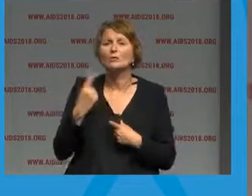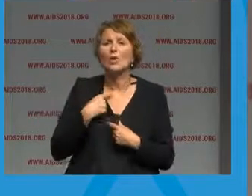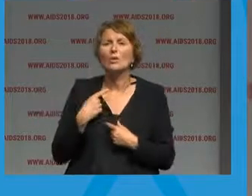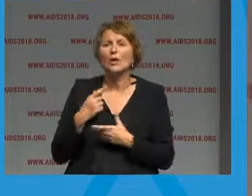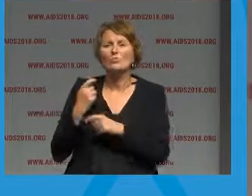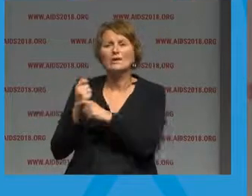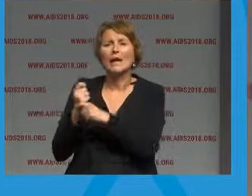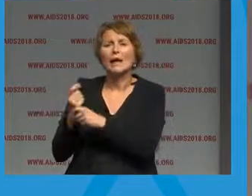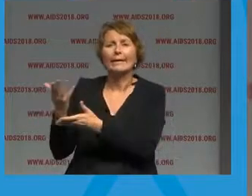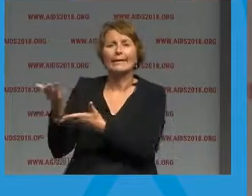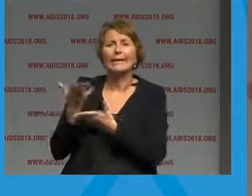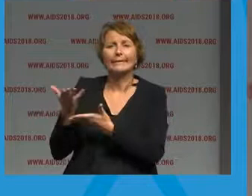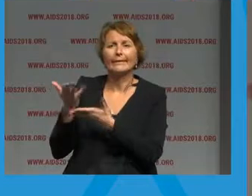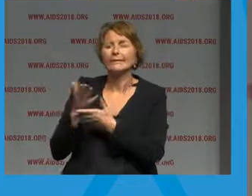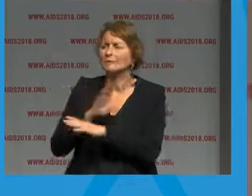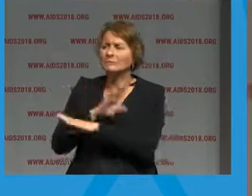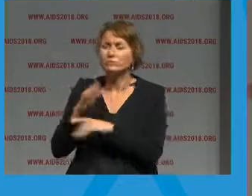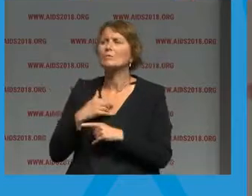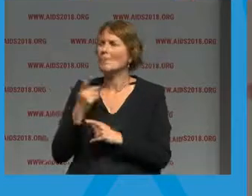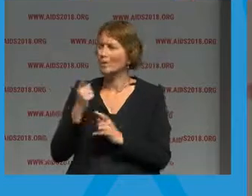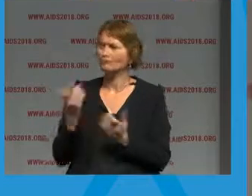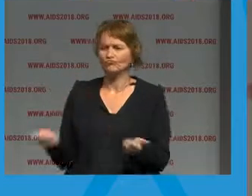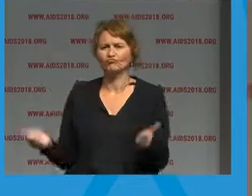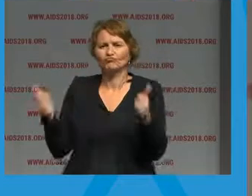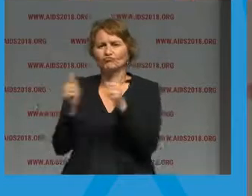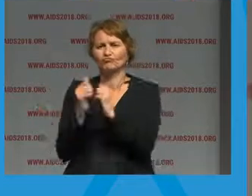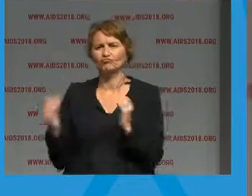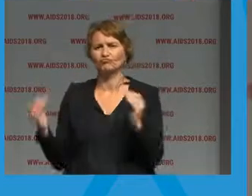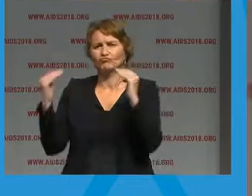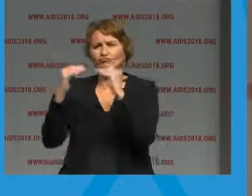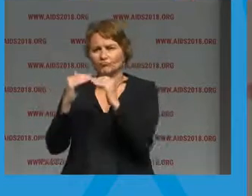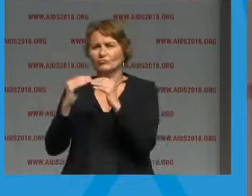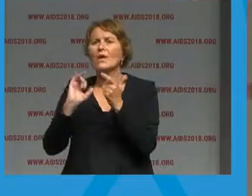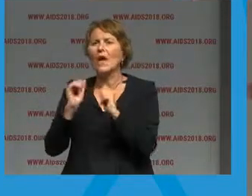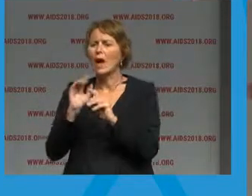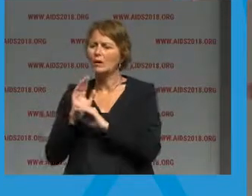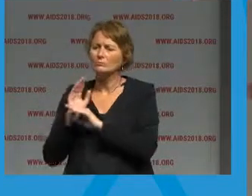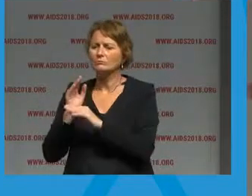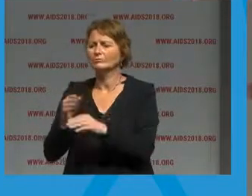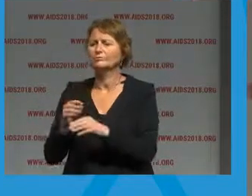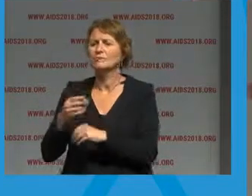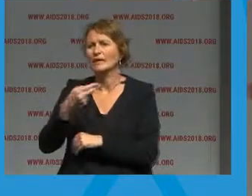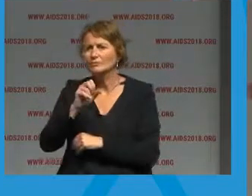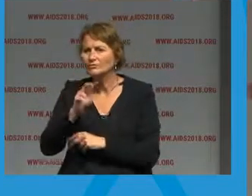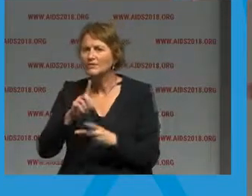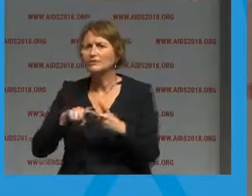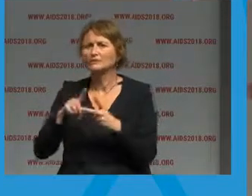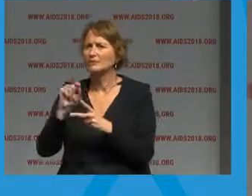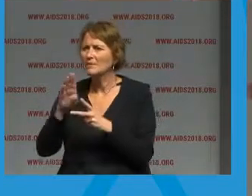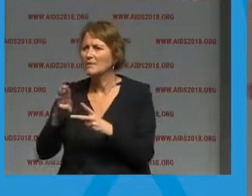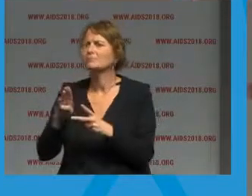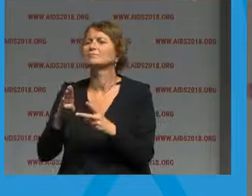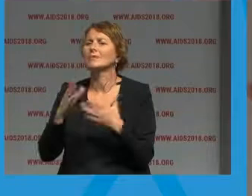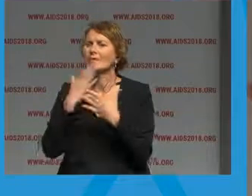care, but valuable partners in the response to TB and HIV. Thank you very much.